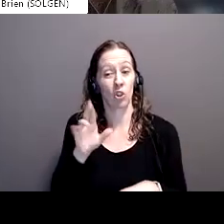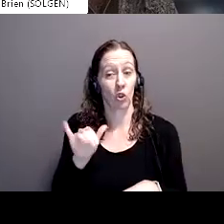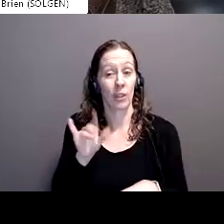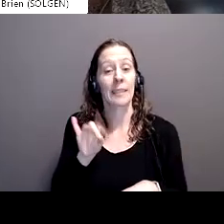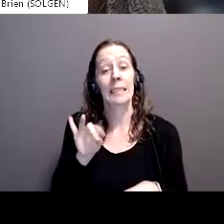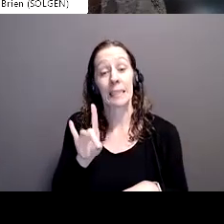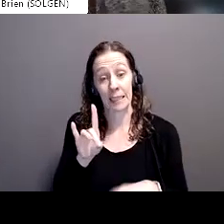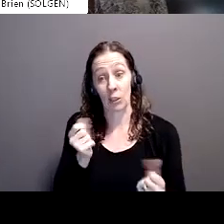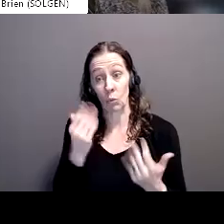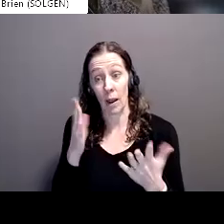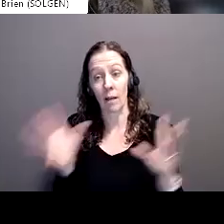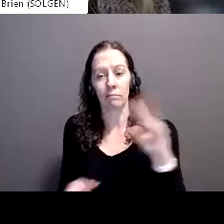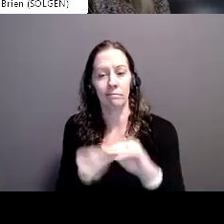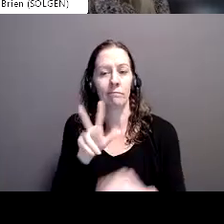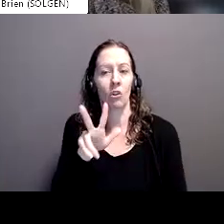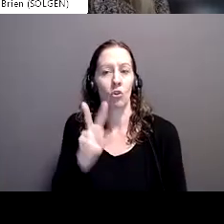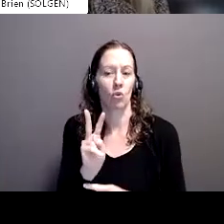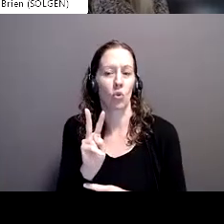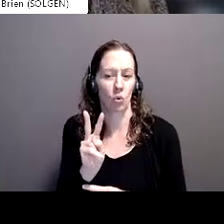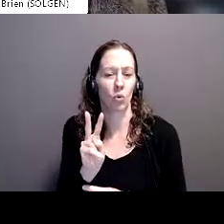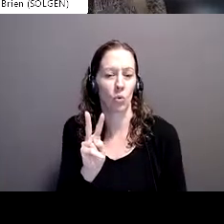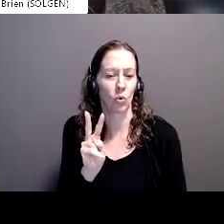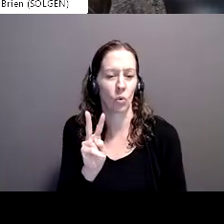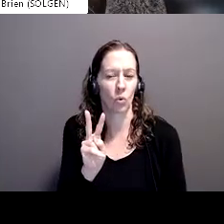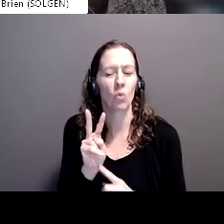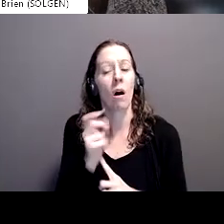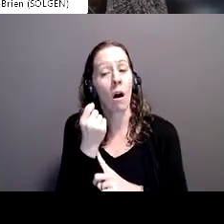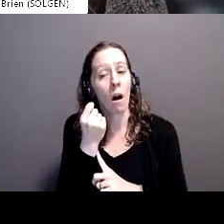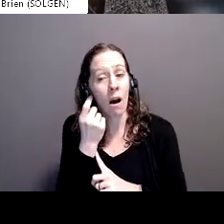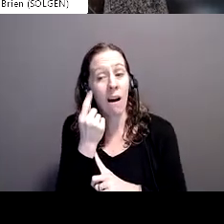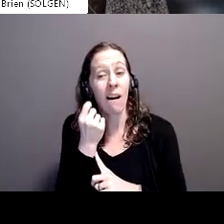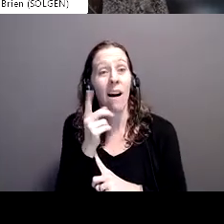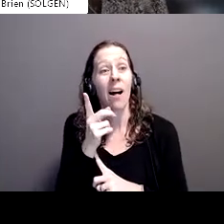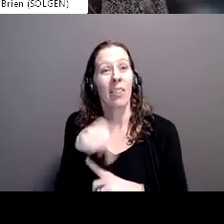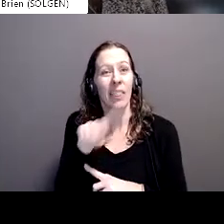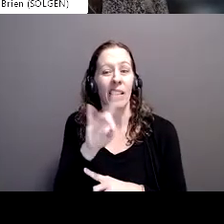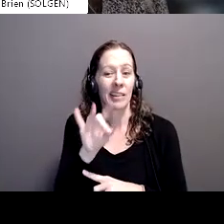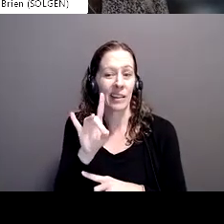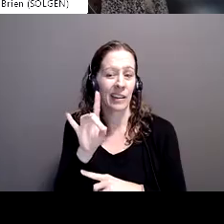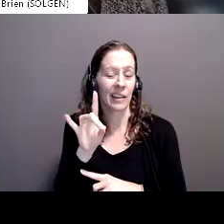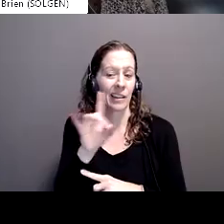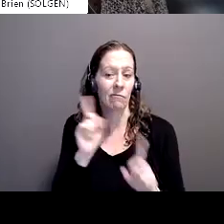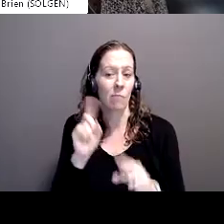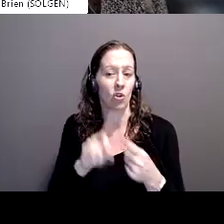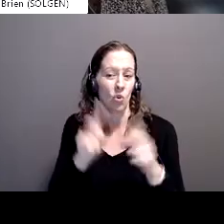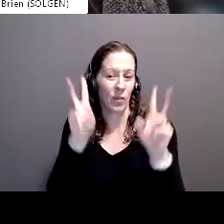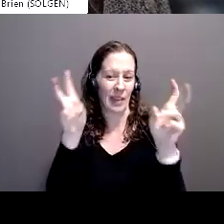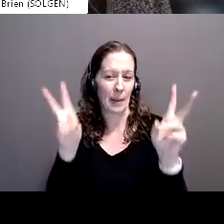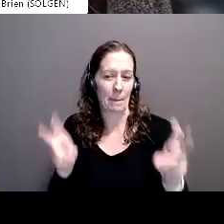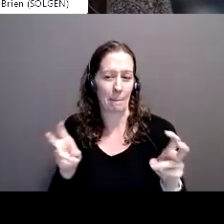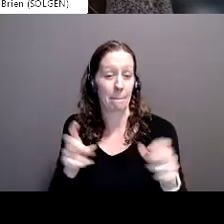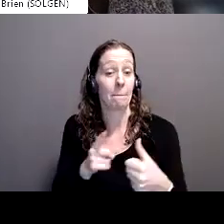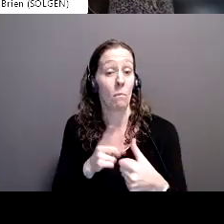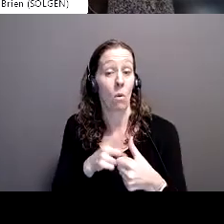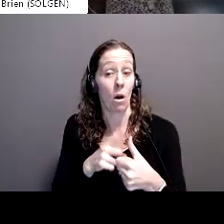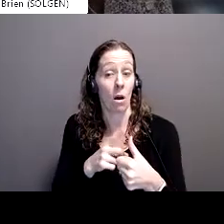the recommendations sort of looked at a number of themes, tried to address a number of themes. One of those was about